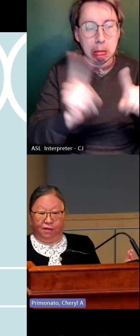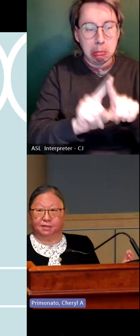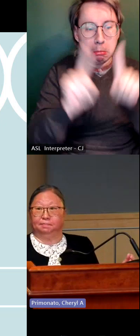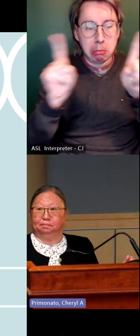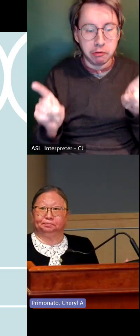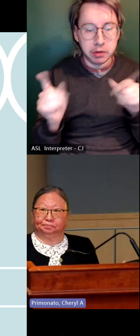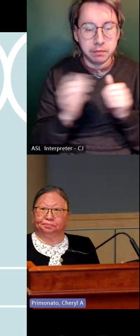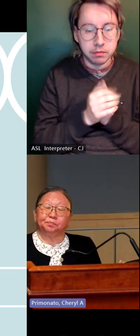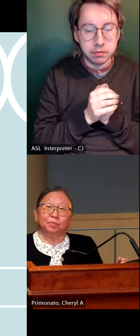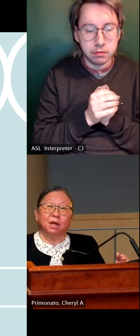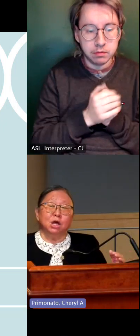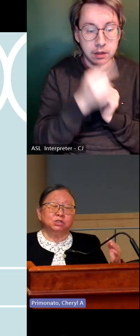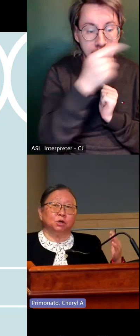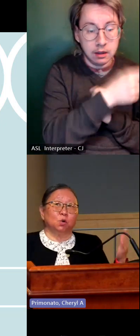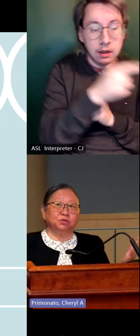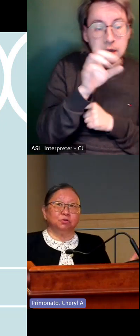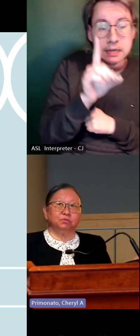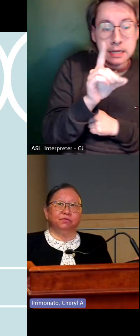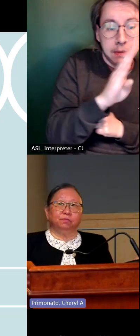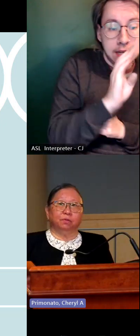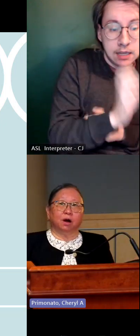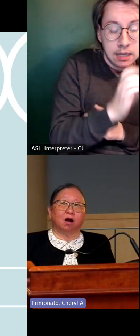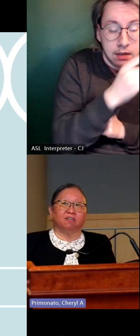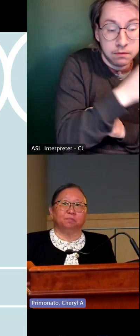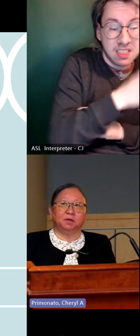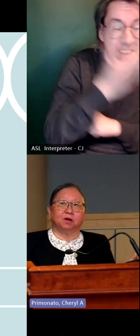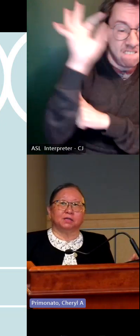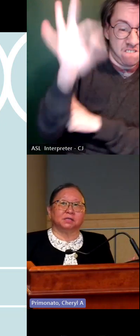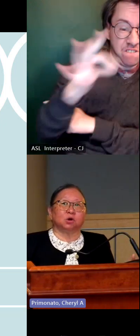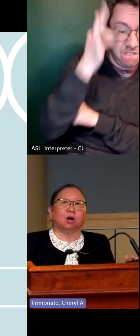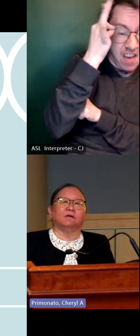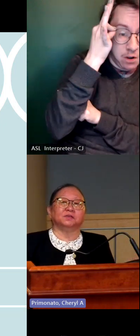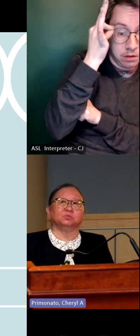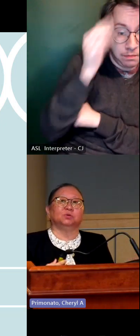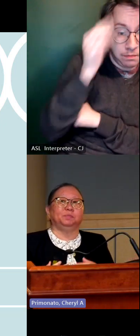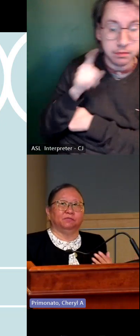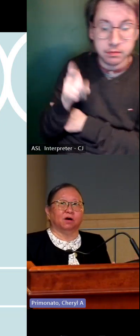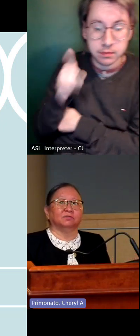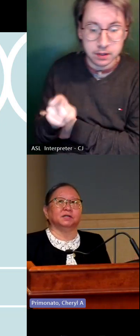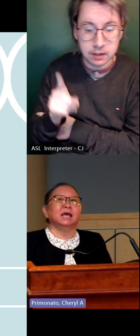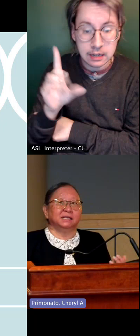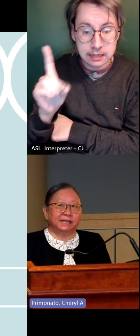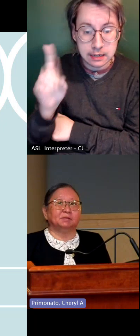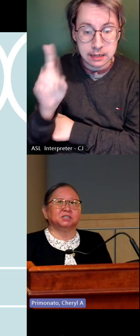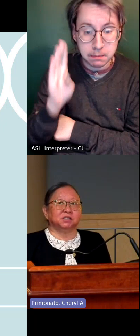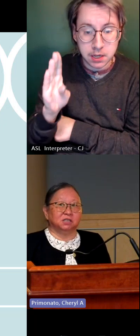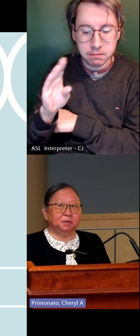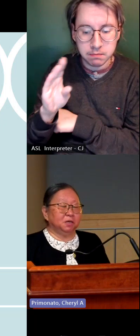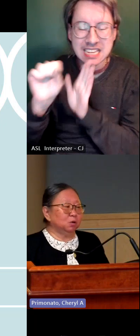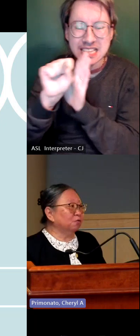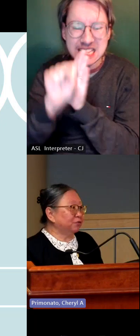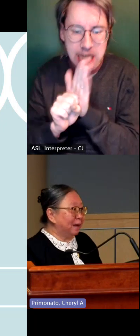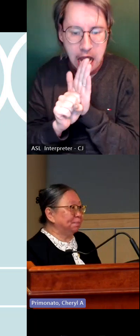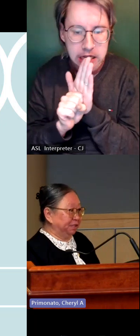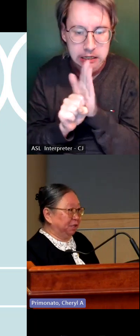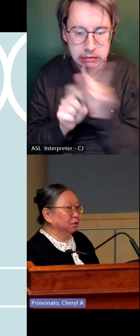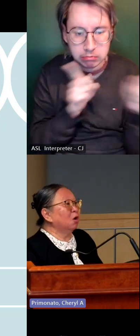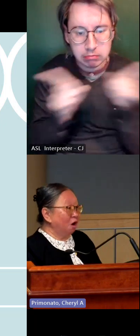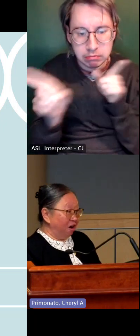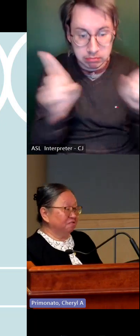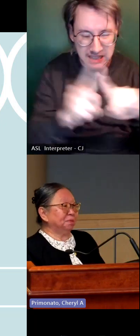for state funded. So going through the RFP process, our office would be involved in establishing the DBE goal for